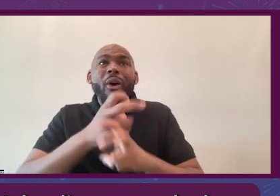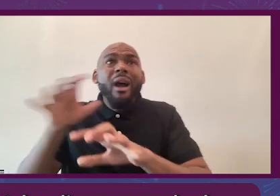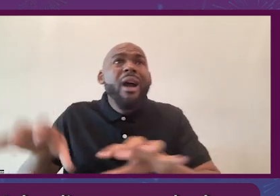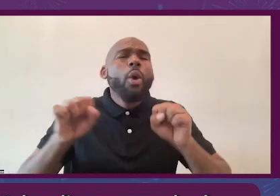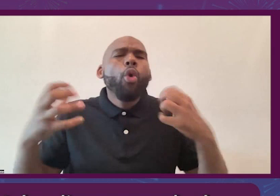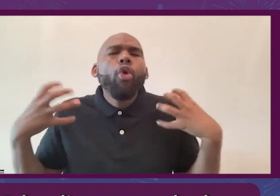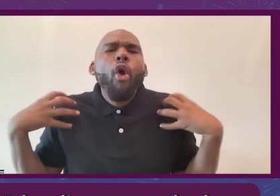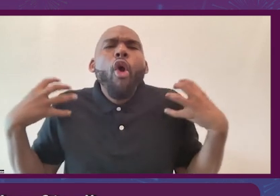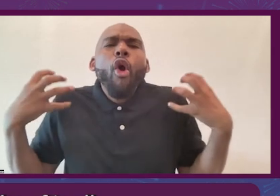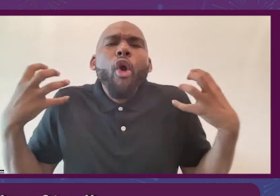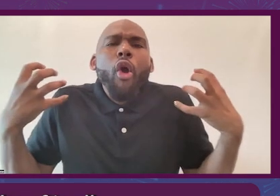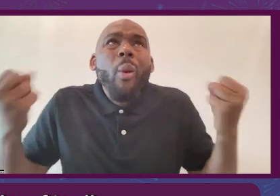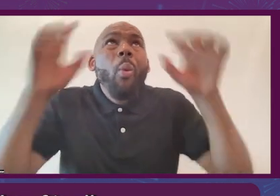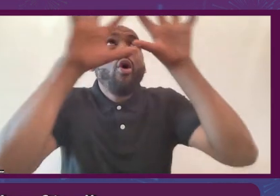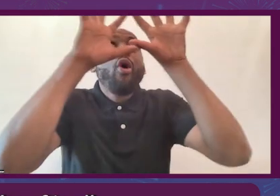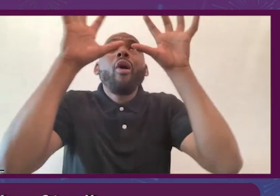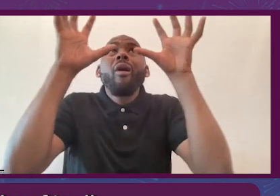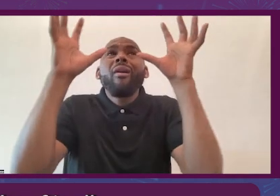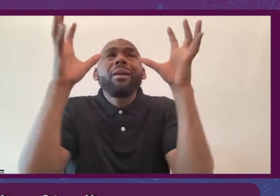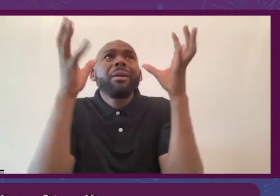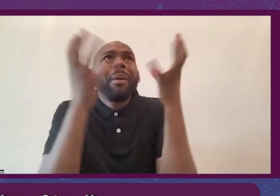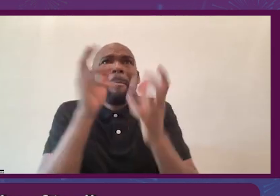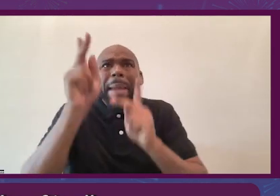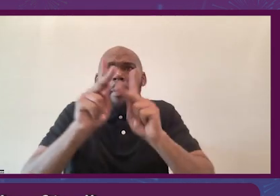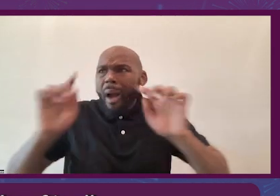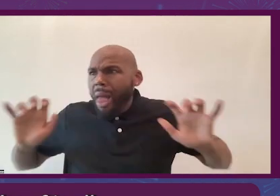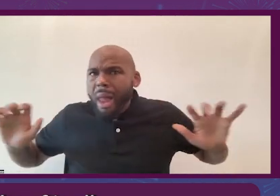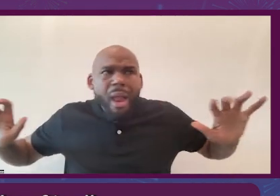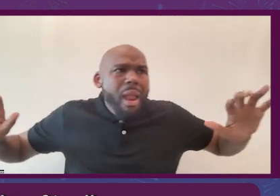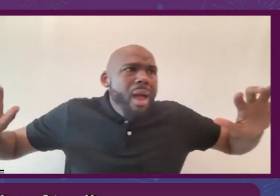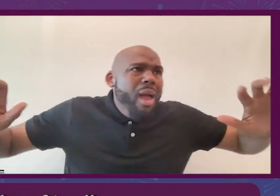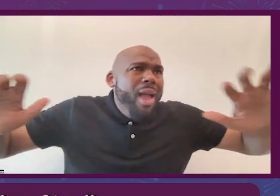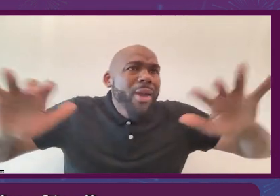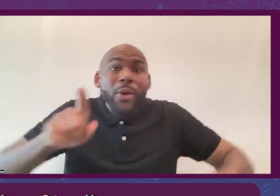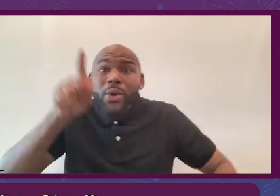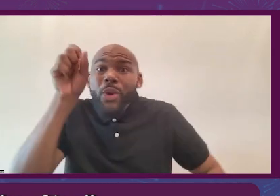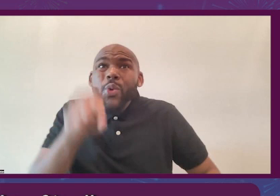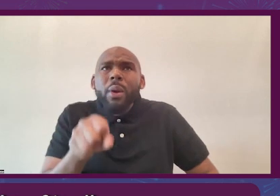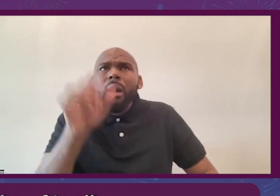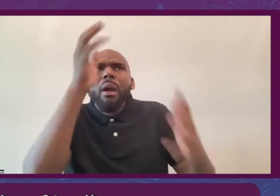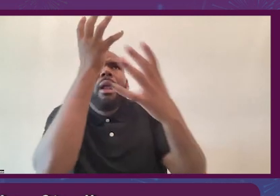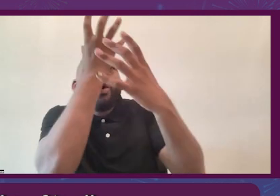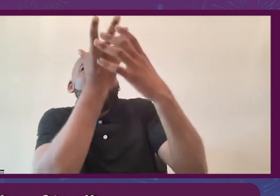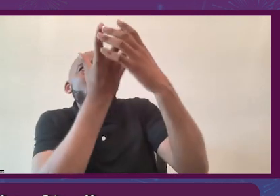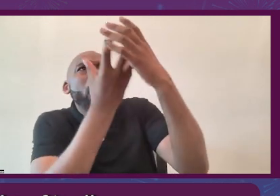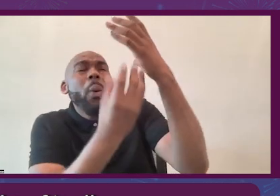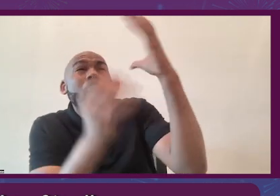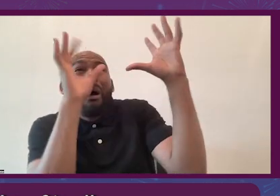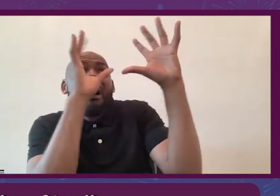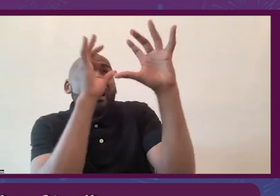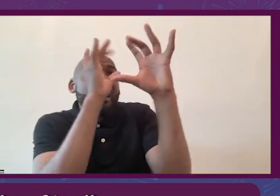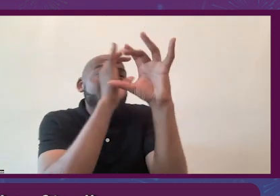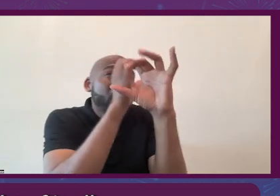a world full of people. You can lose sight of it all, and the darkness